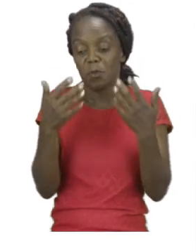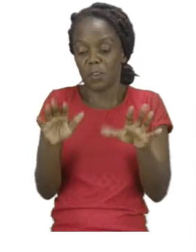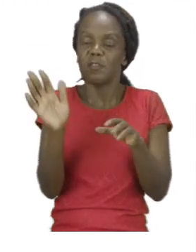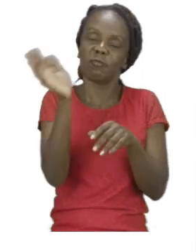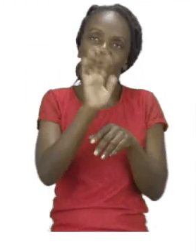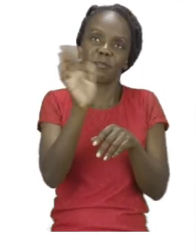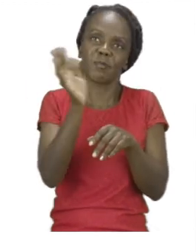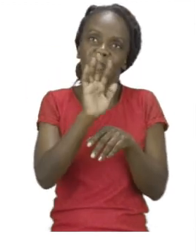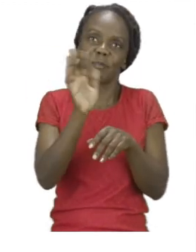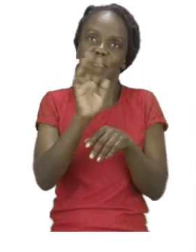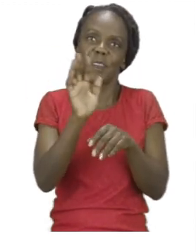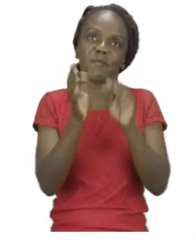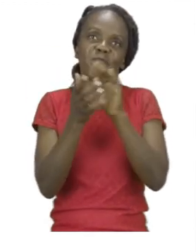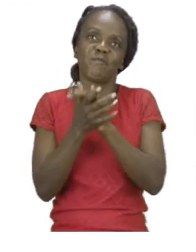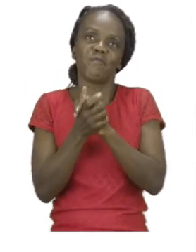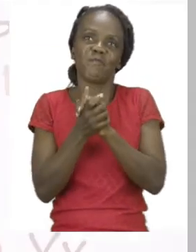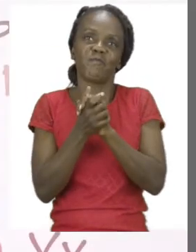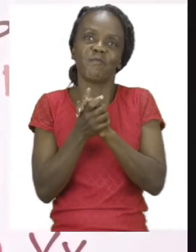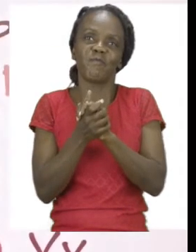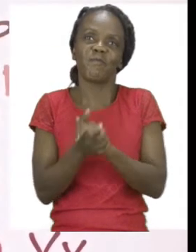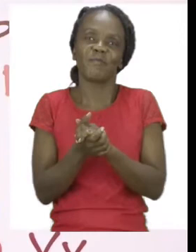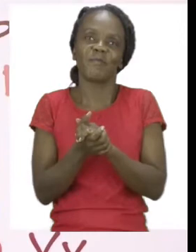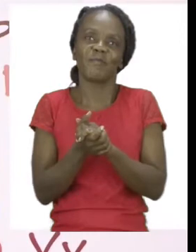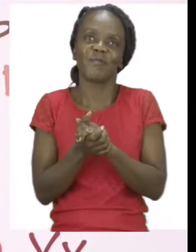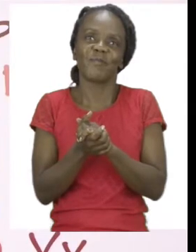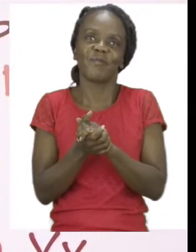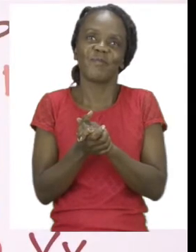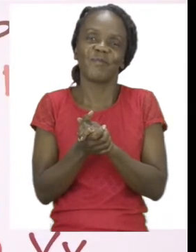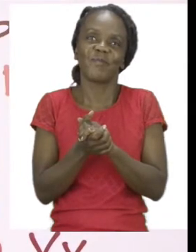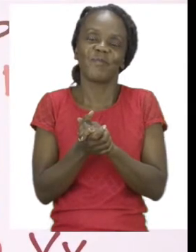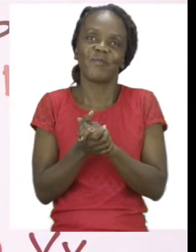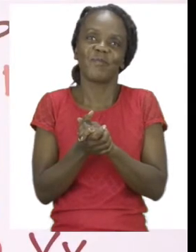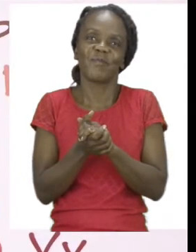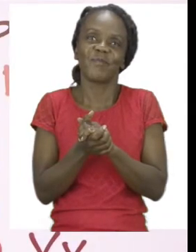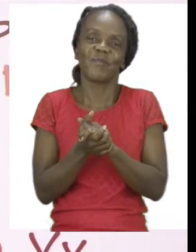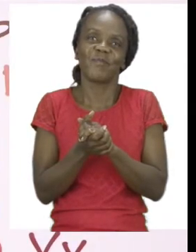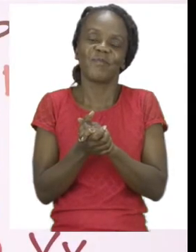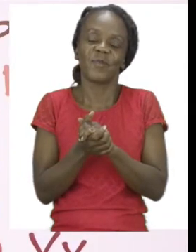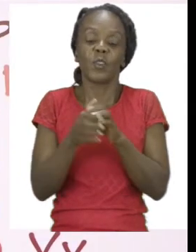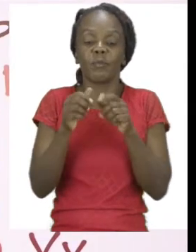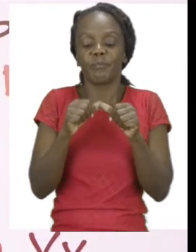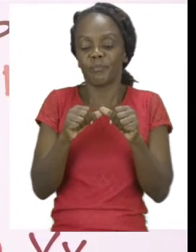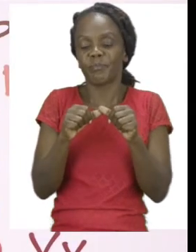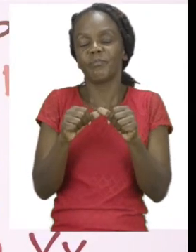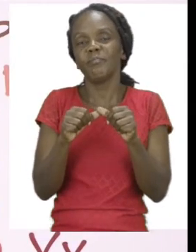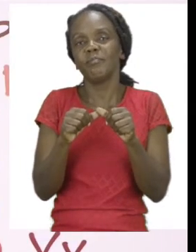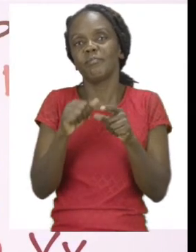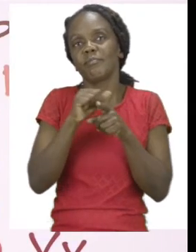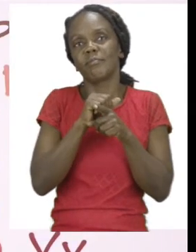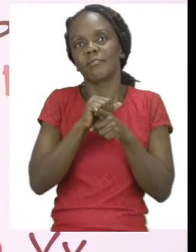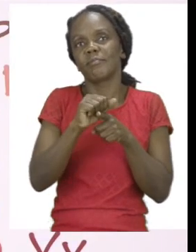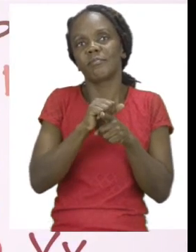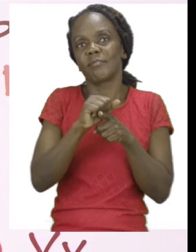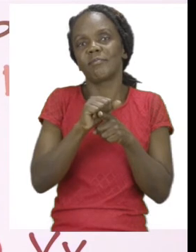friends. Bye, everyone. So keep practicing the different sounds, and even with your friends